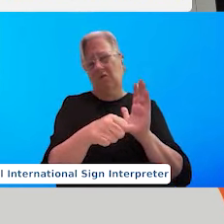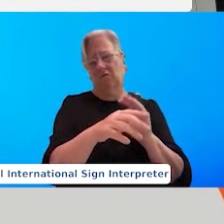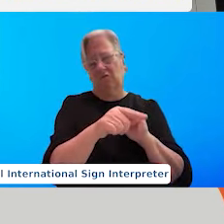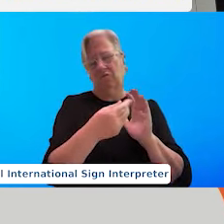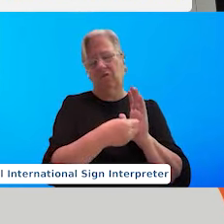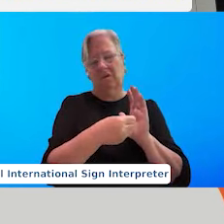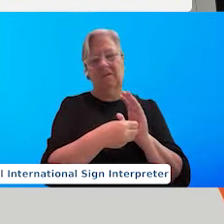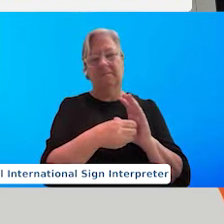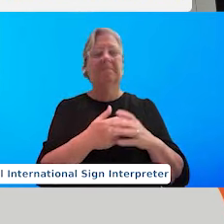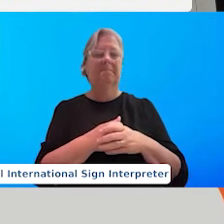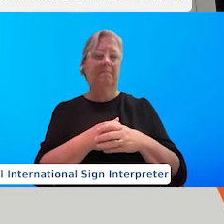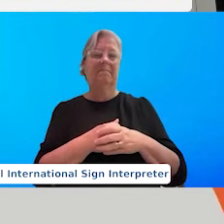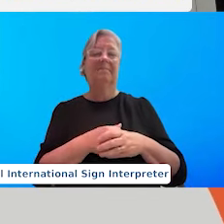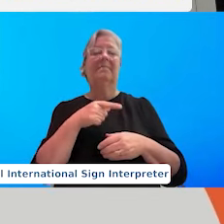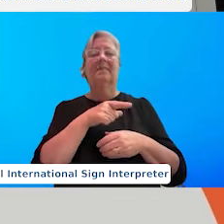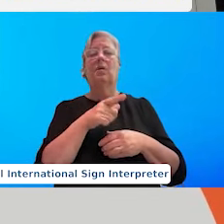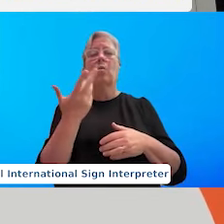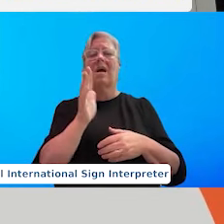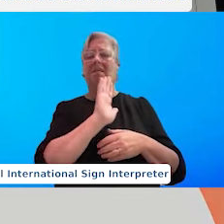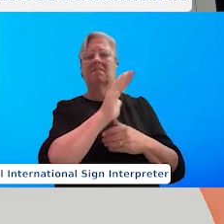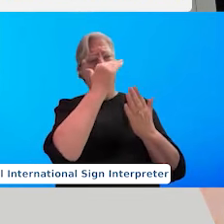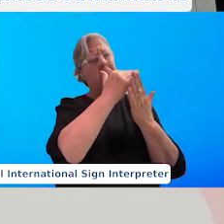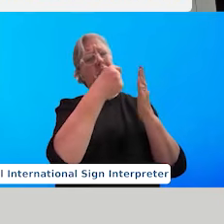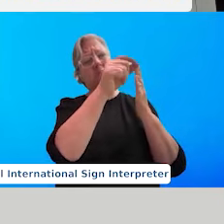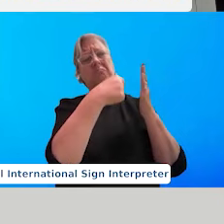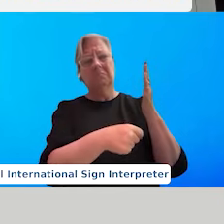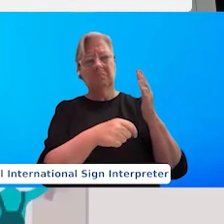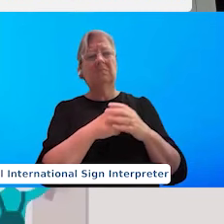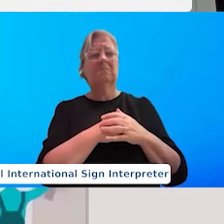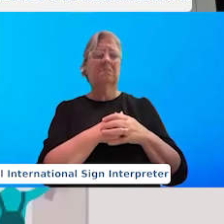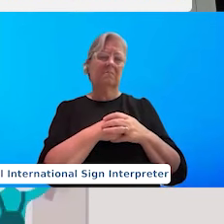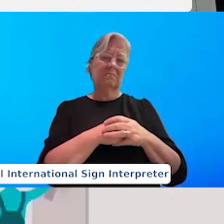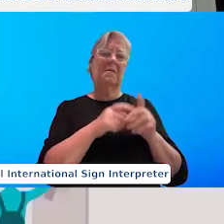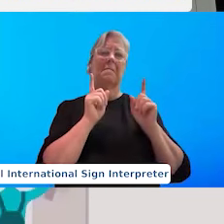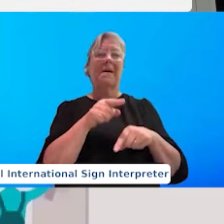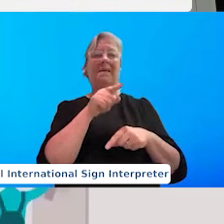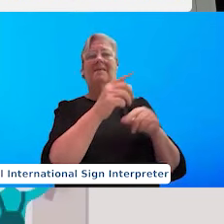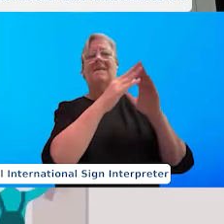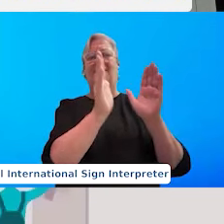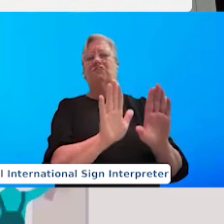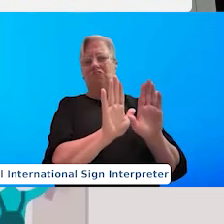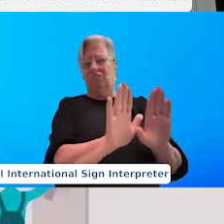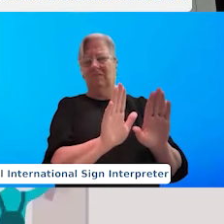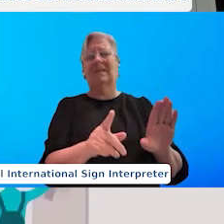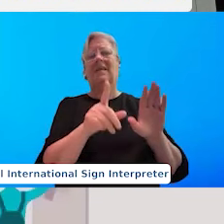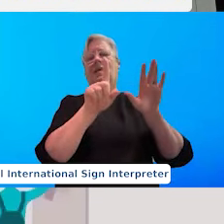the detailed of the housing renovation. Of course, we provide 40,000 baht as a